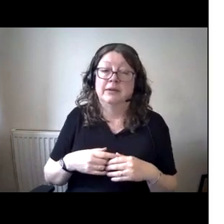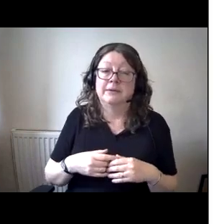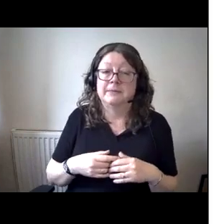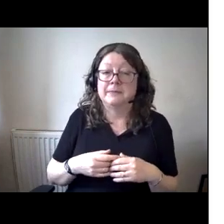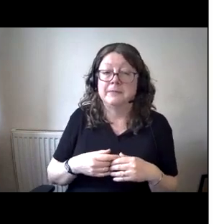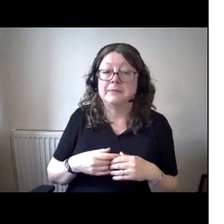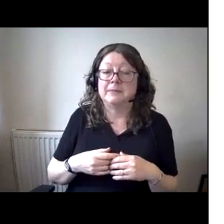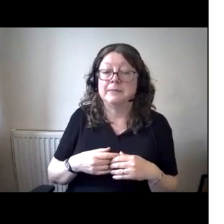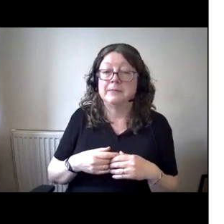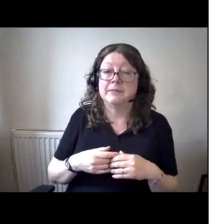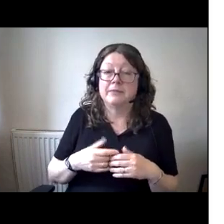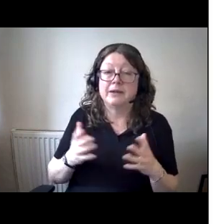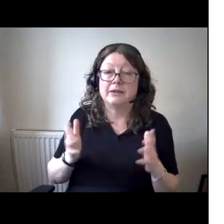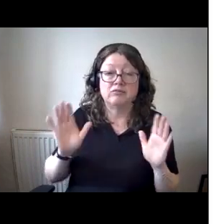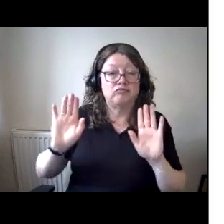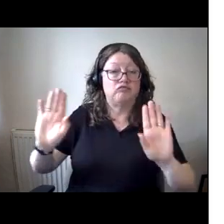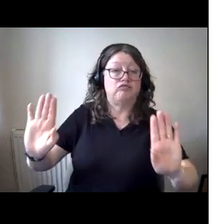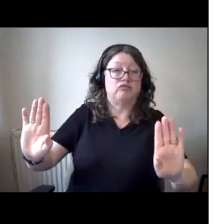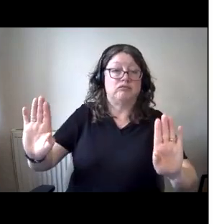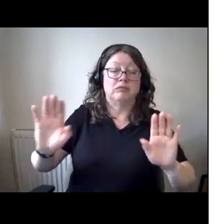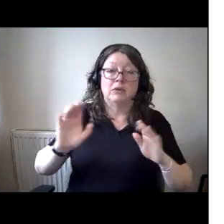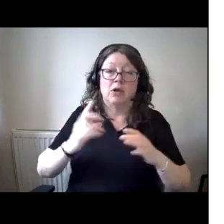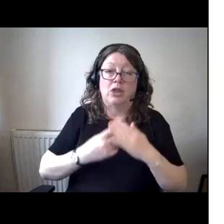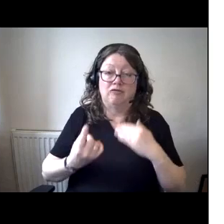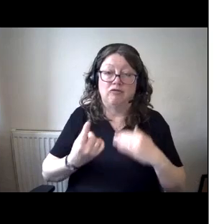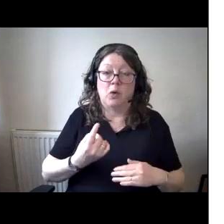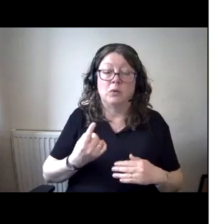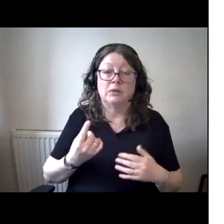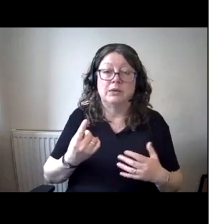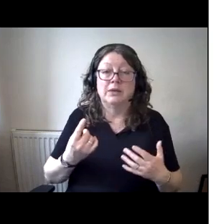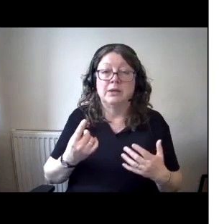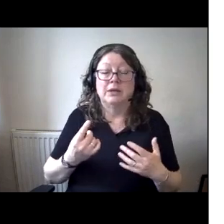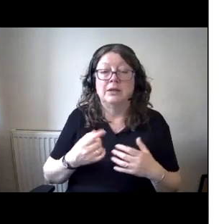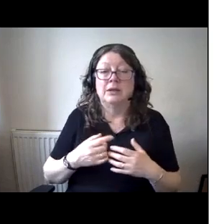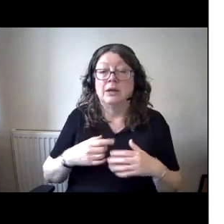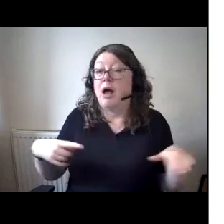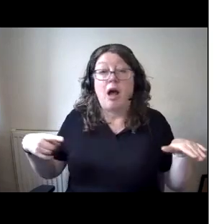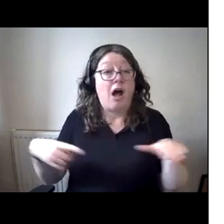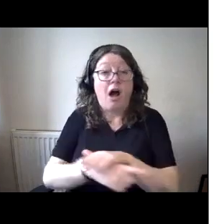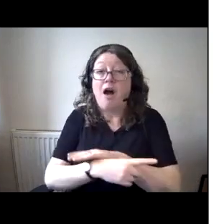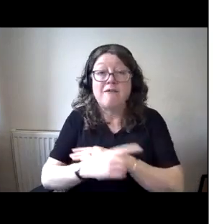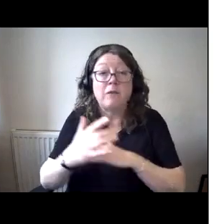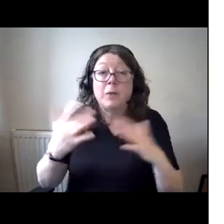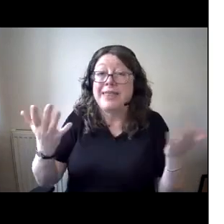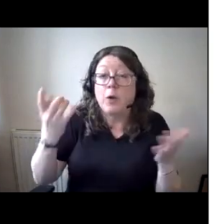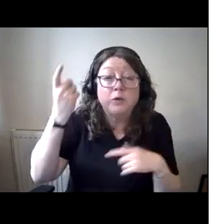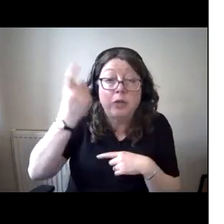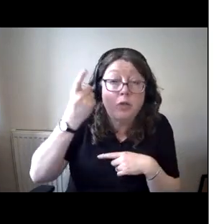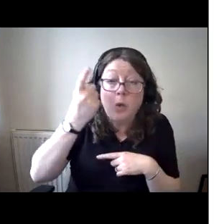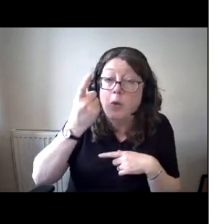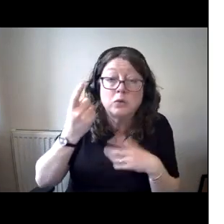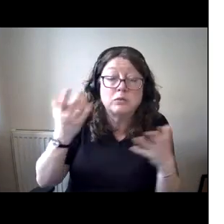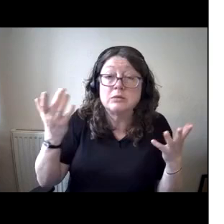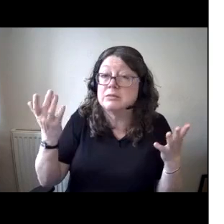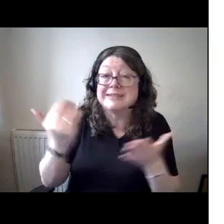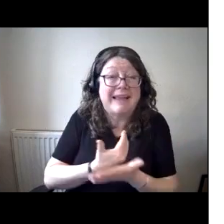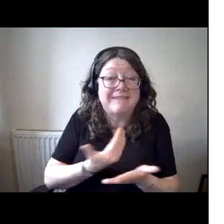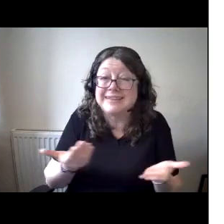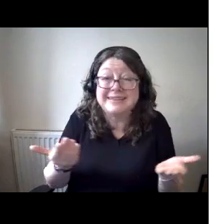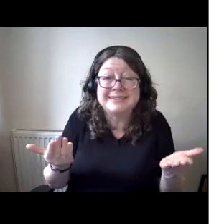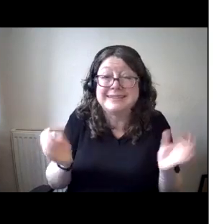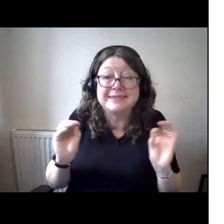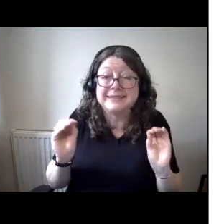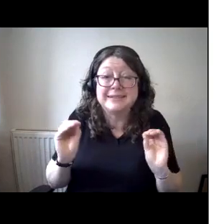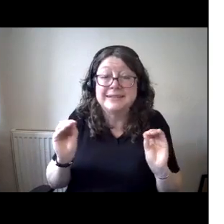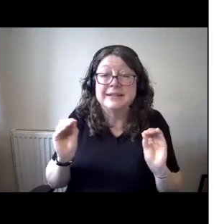bedroom, leaving situations. Maybe they're running off without any thought for their safety, because again, they're just